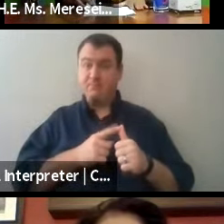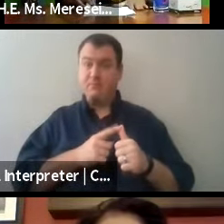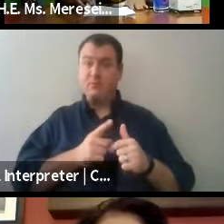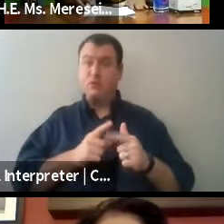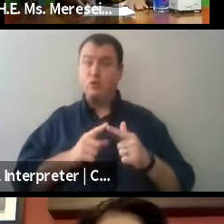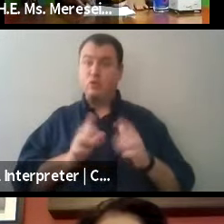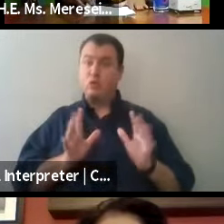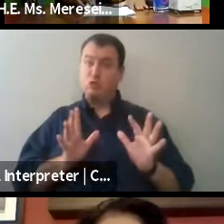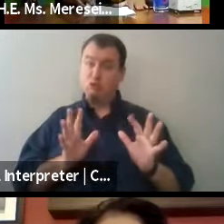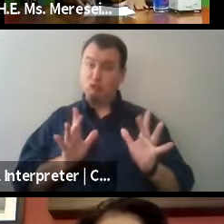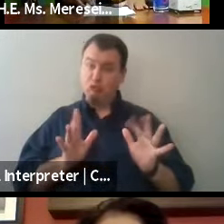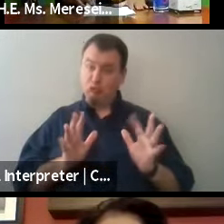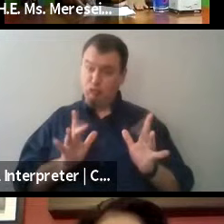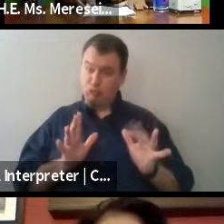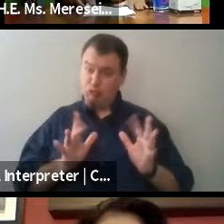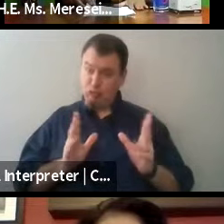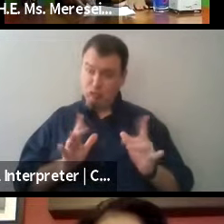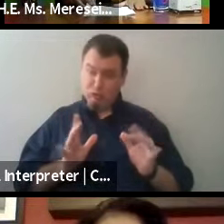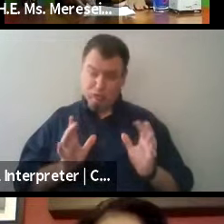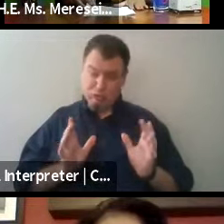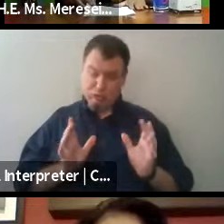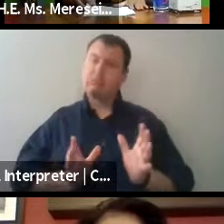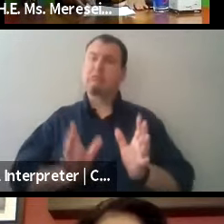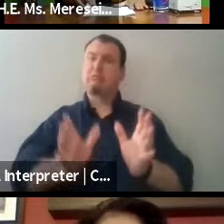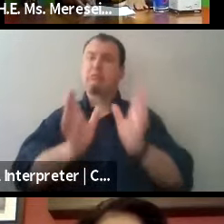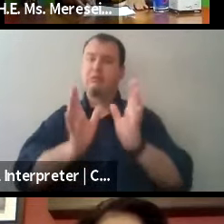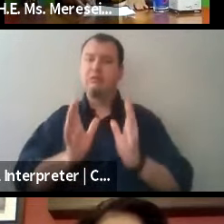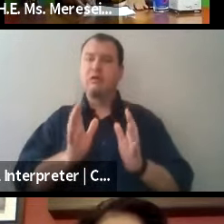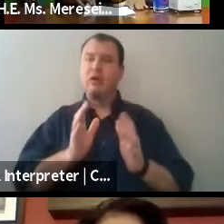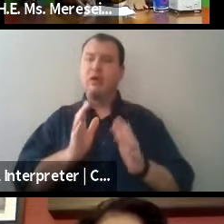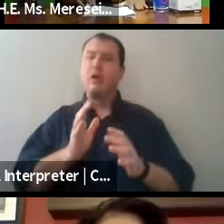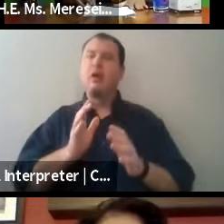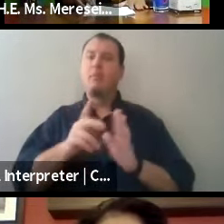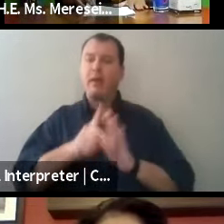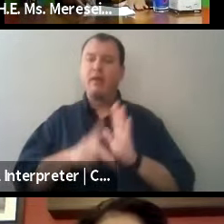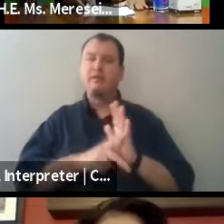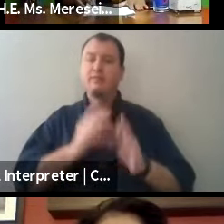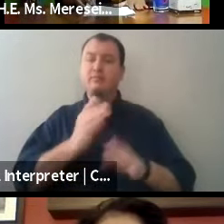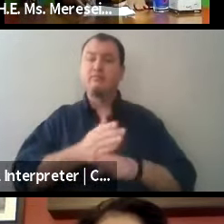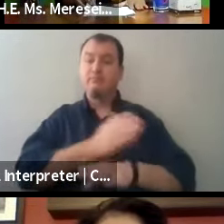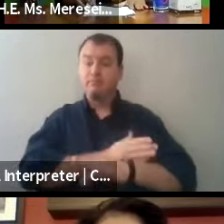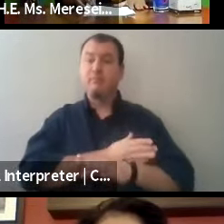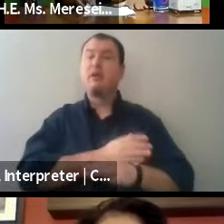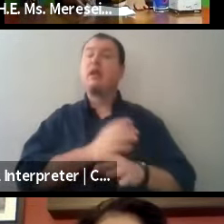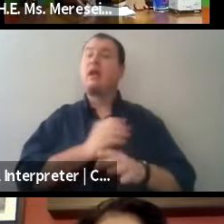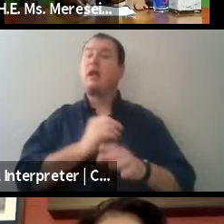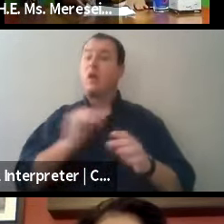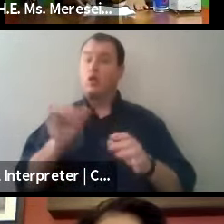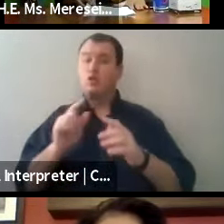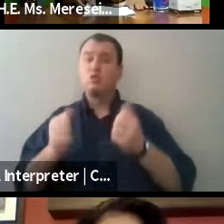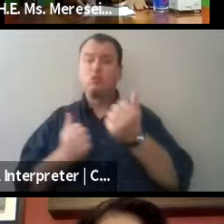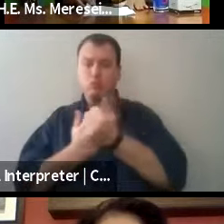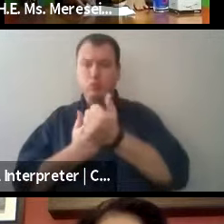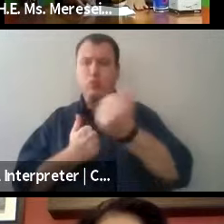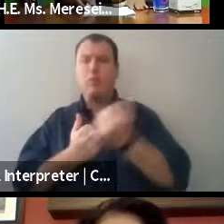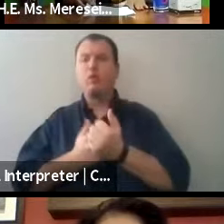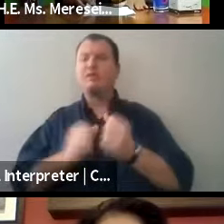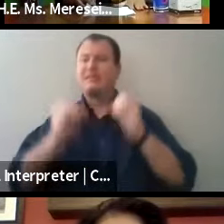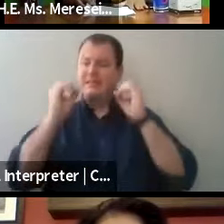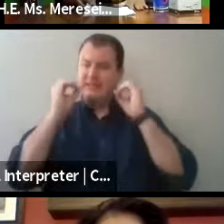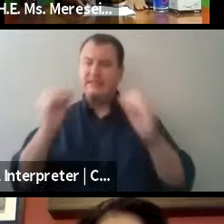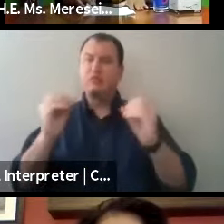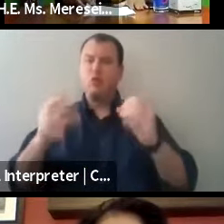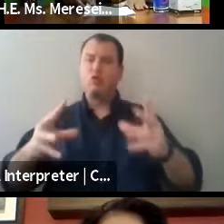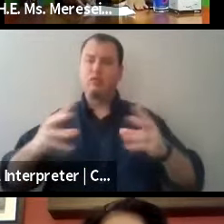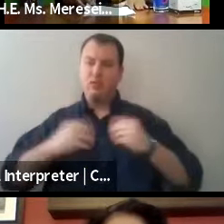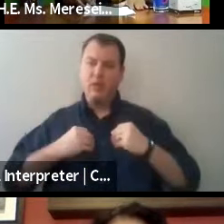an acceleration of concrete policy responses, and second, to promote zero tolerance of gender-based violence across